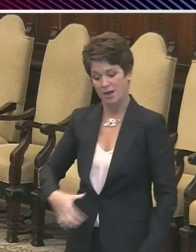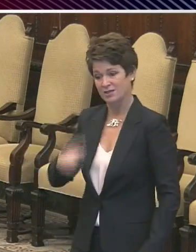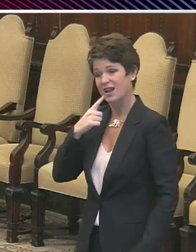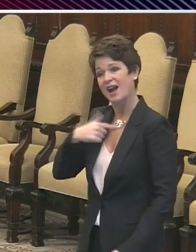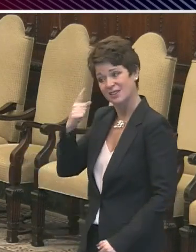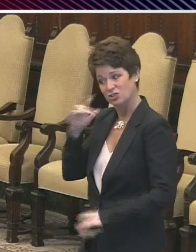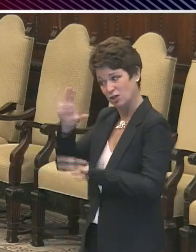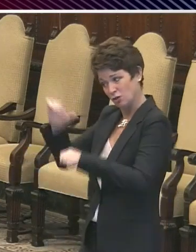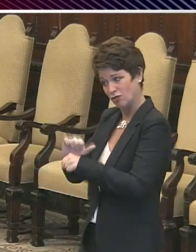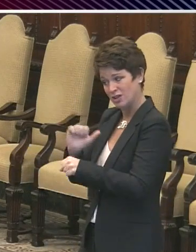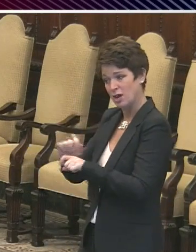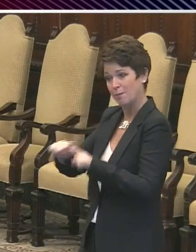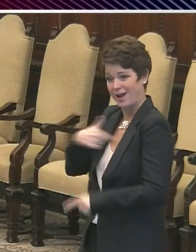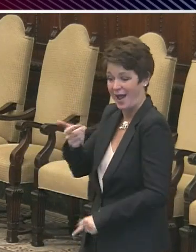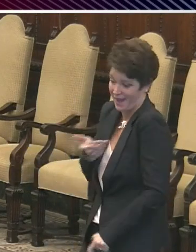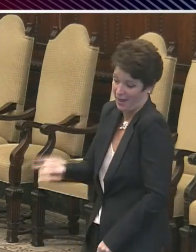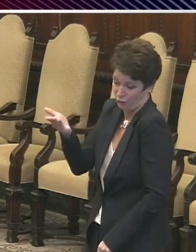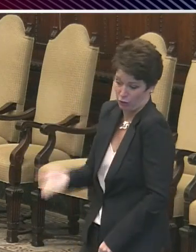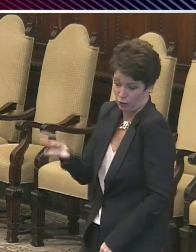her.